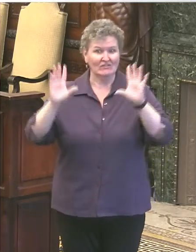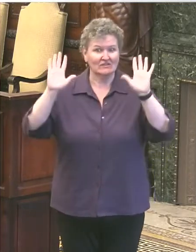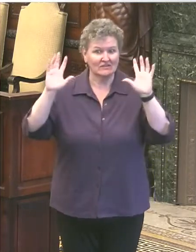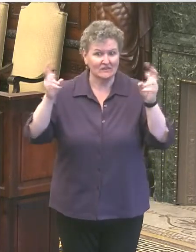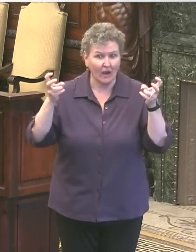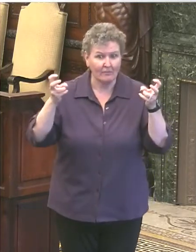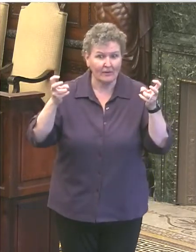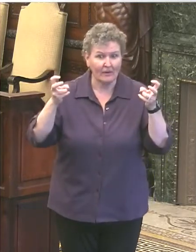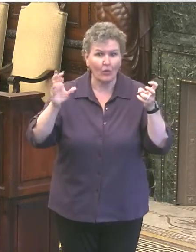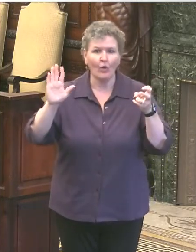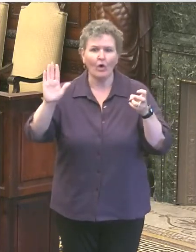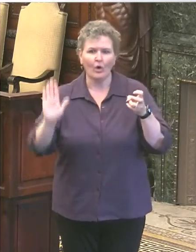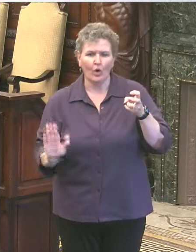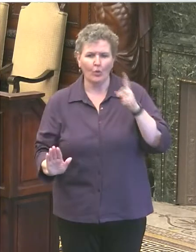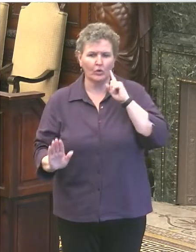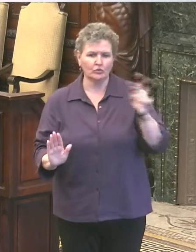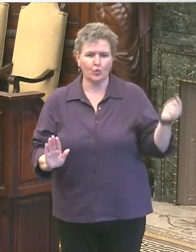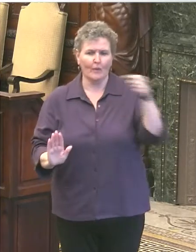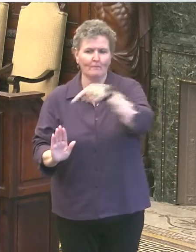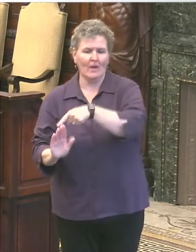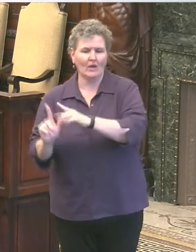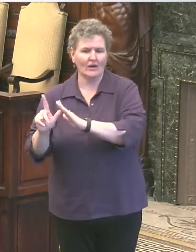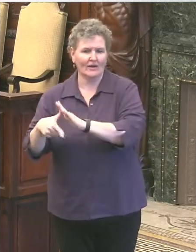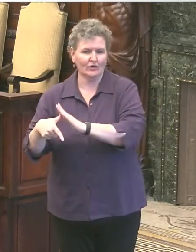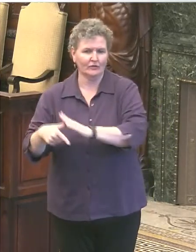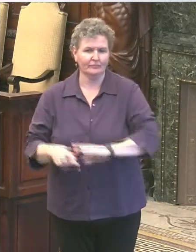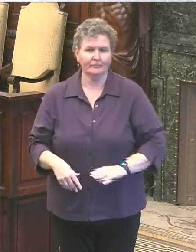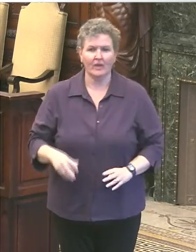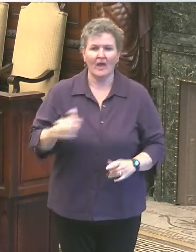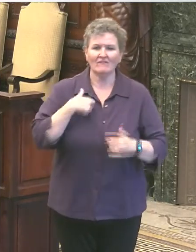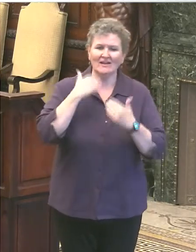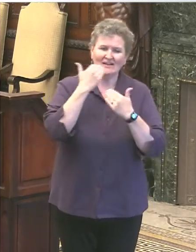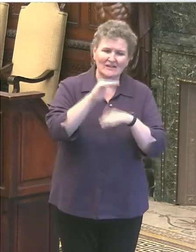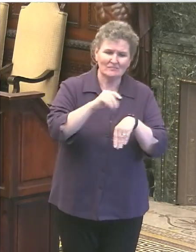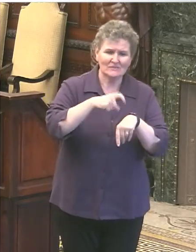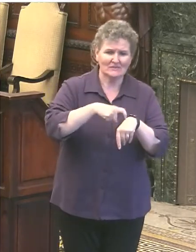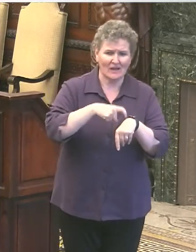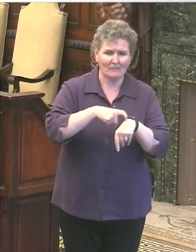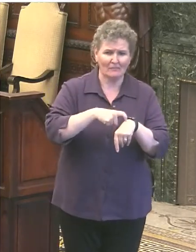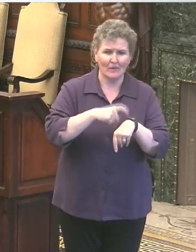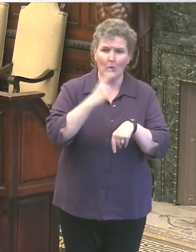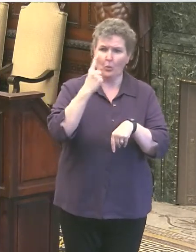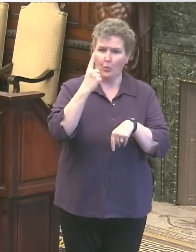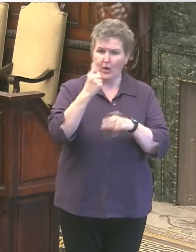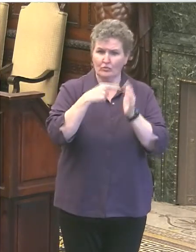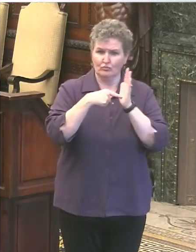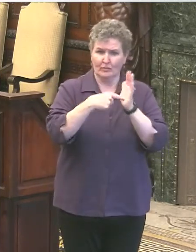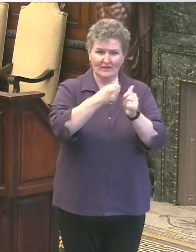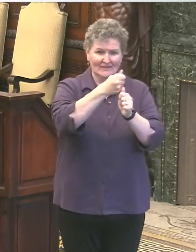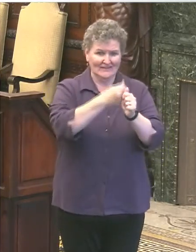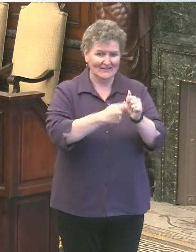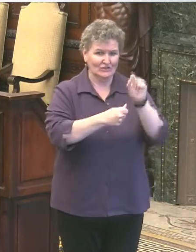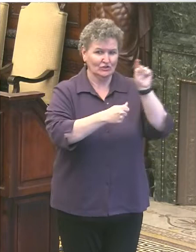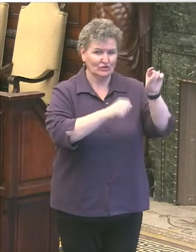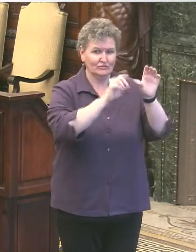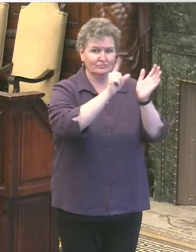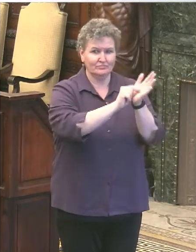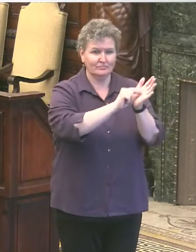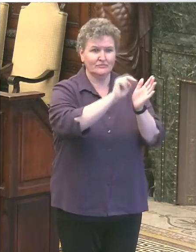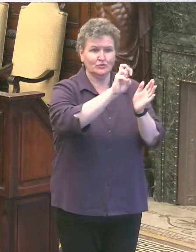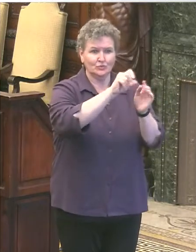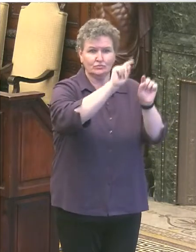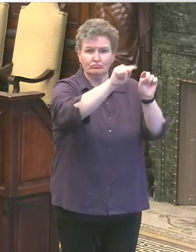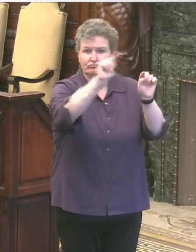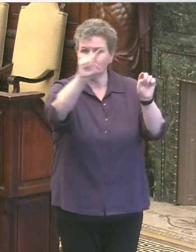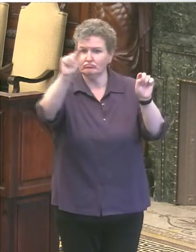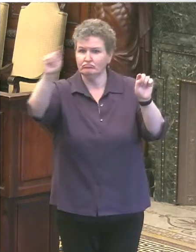later. Please remember, of course, we have limited time, so only one representative from each media outlet is permitted to ask questions,